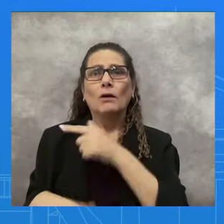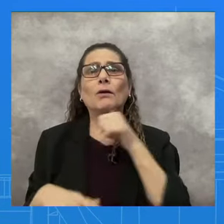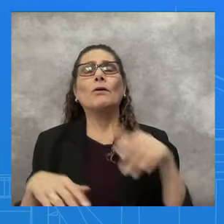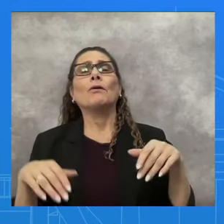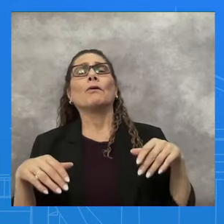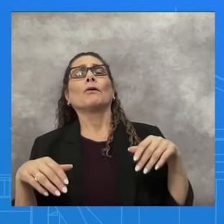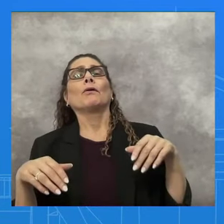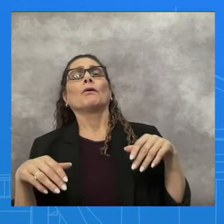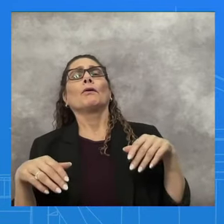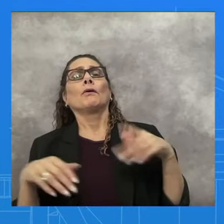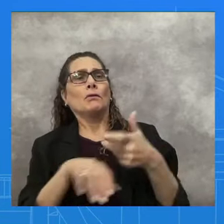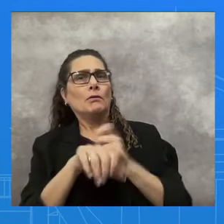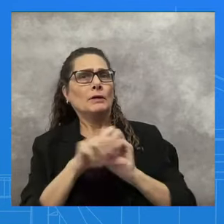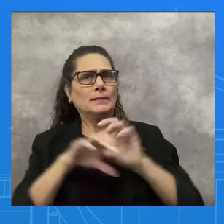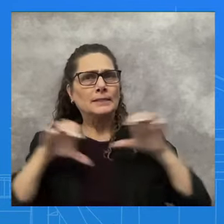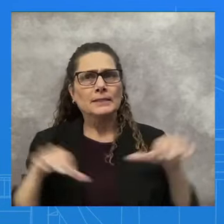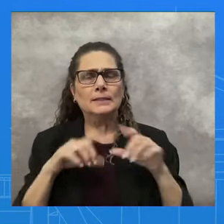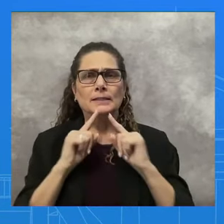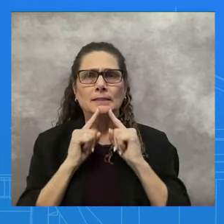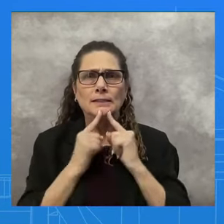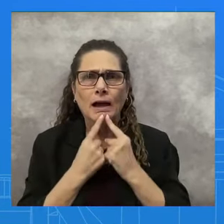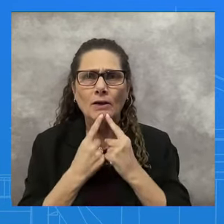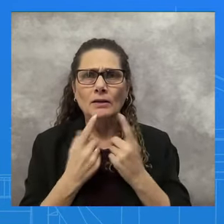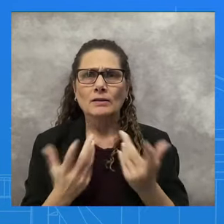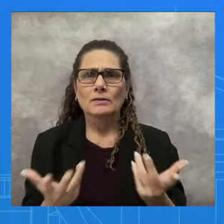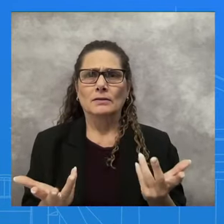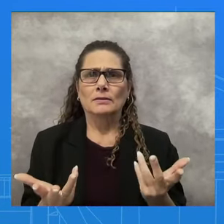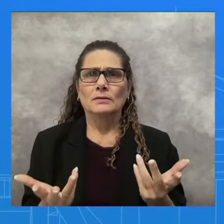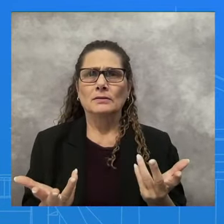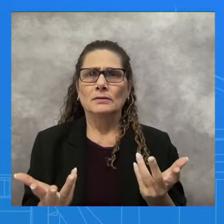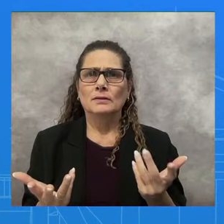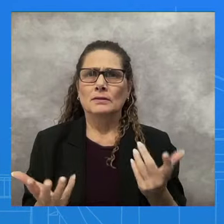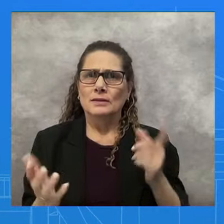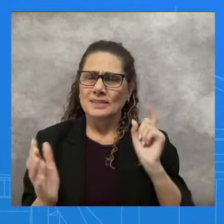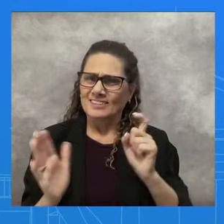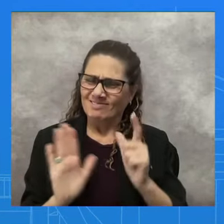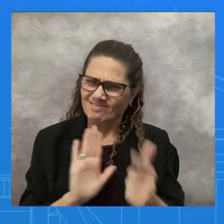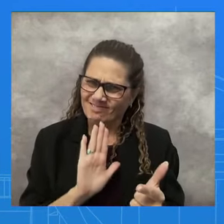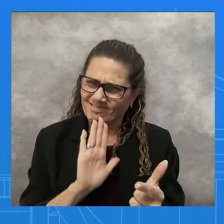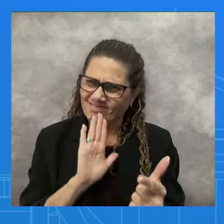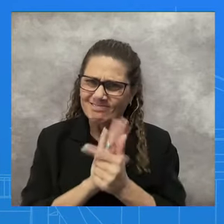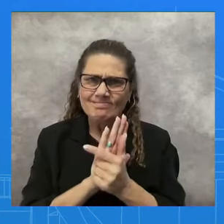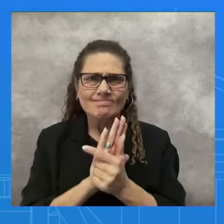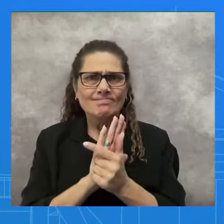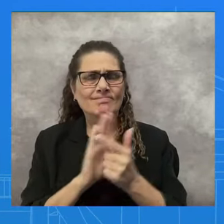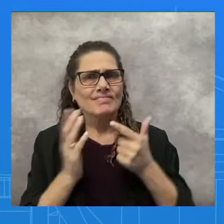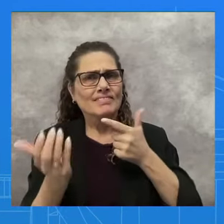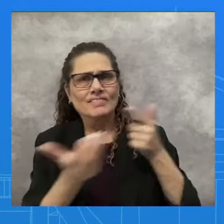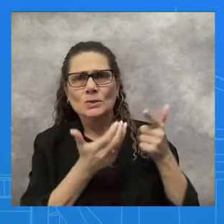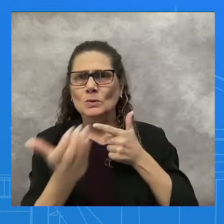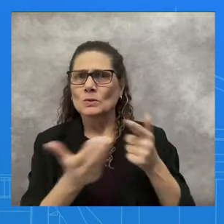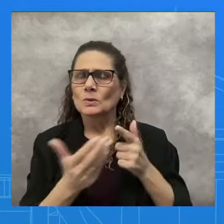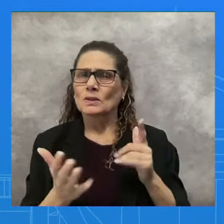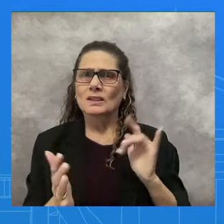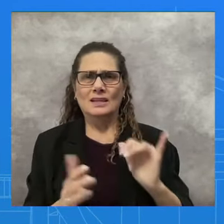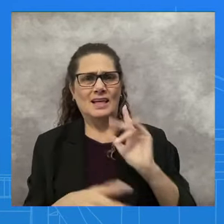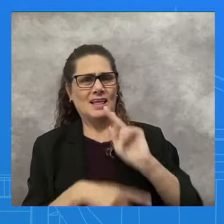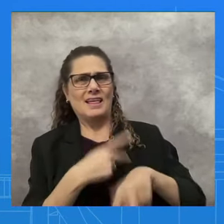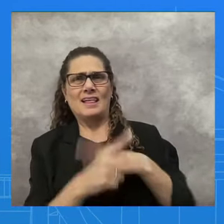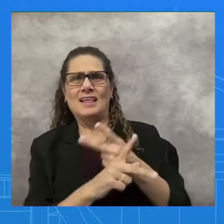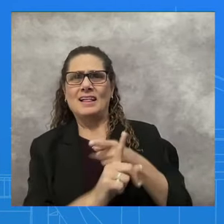ban assault weapons and high-capacity magazines, require safe storage of guns, pass a national red flag